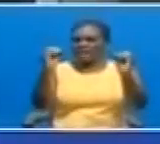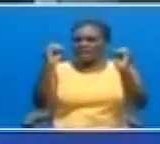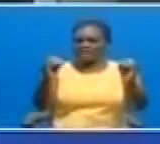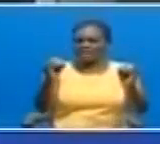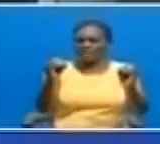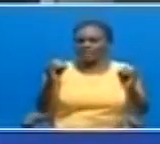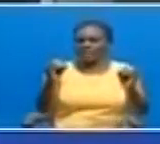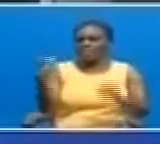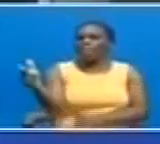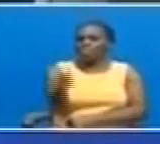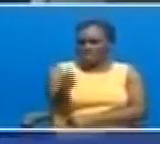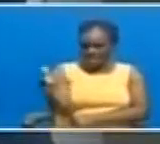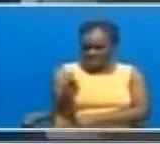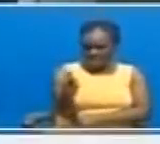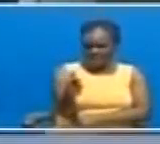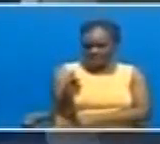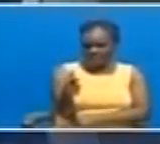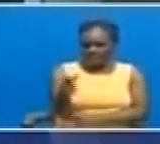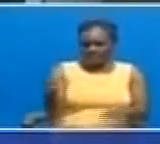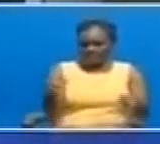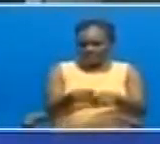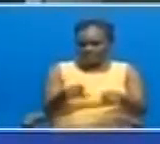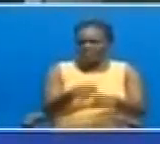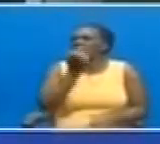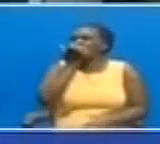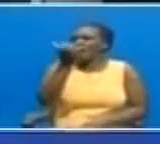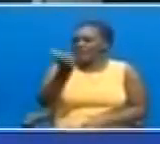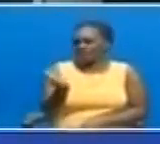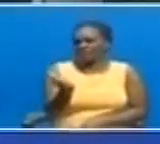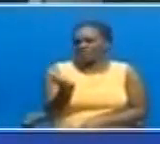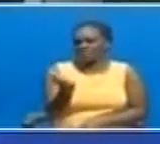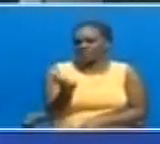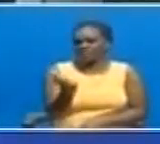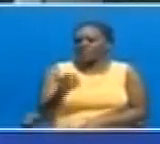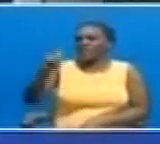media network and smacks of arrogance.